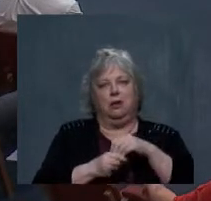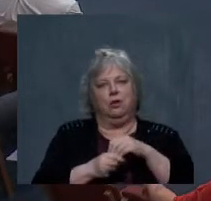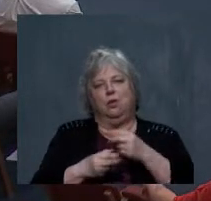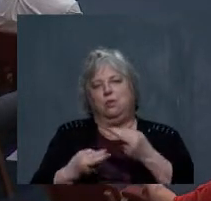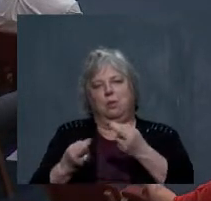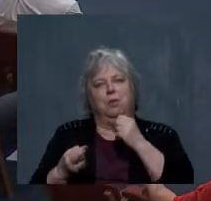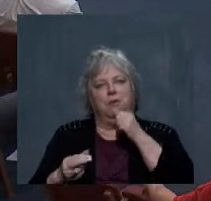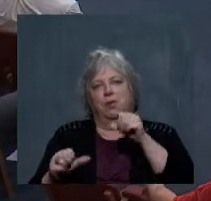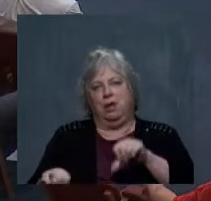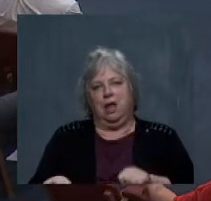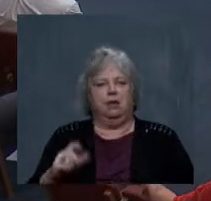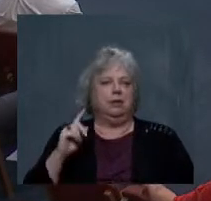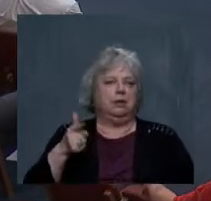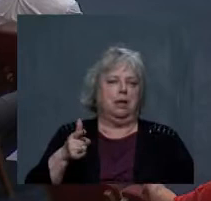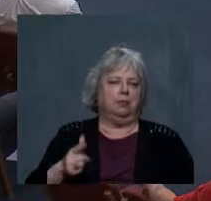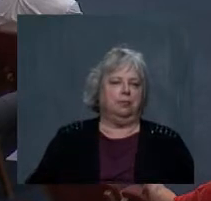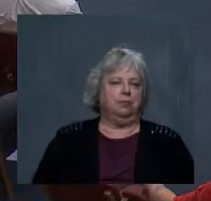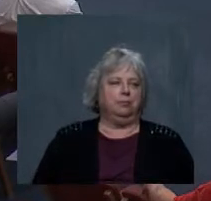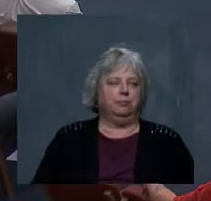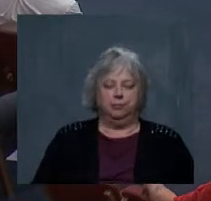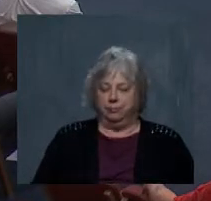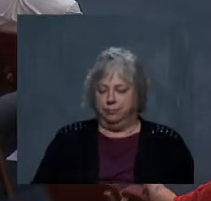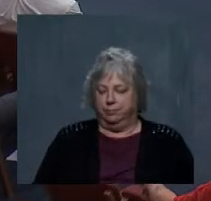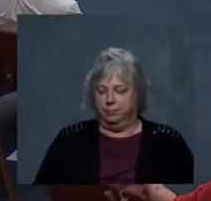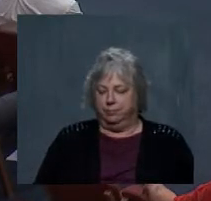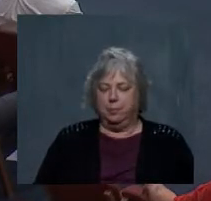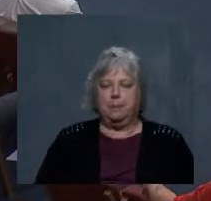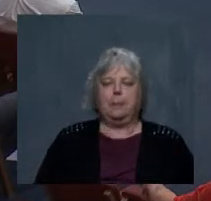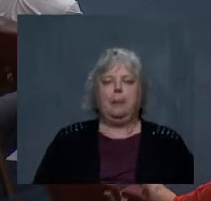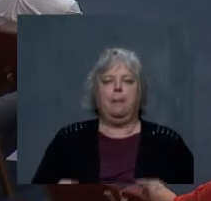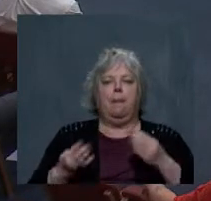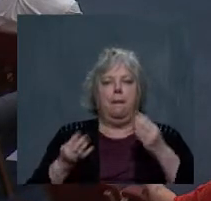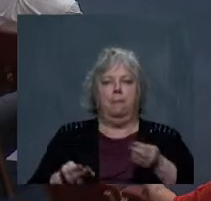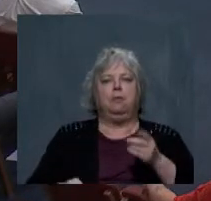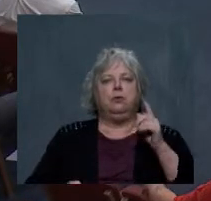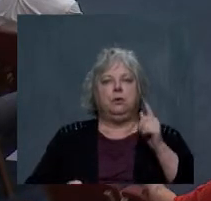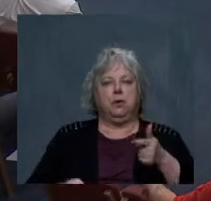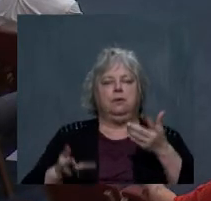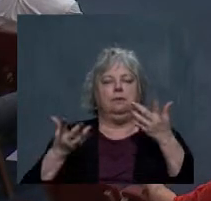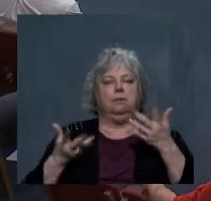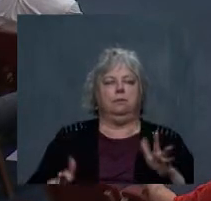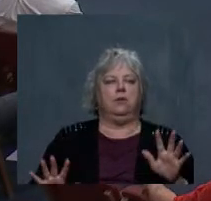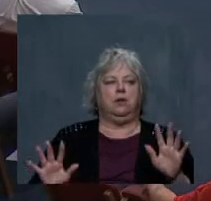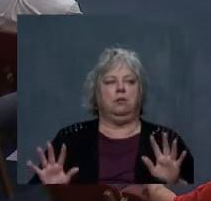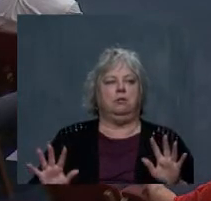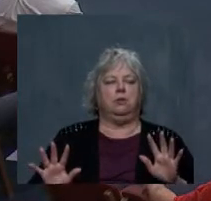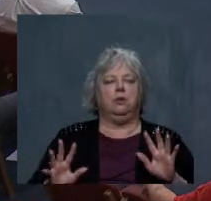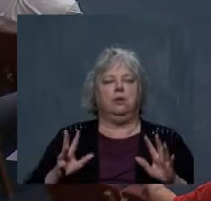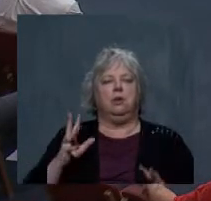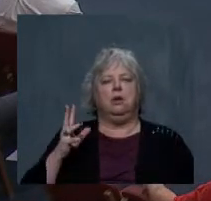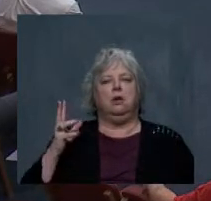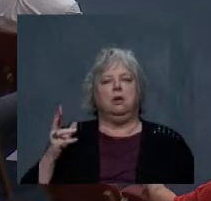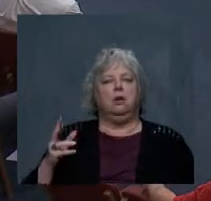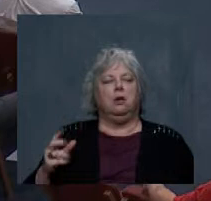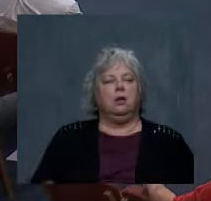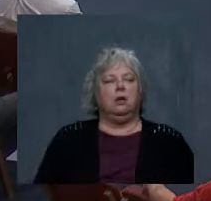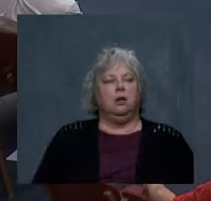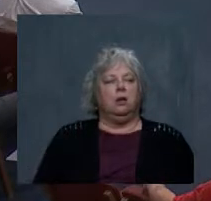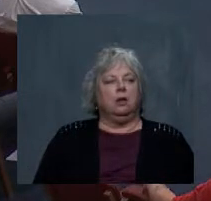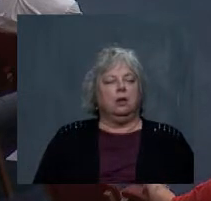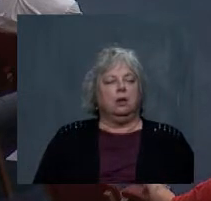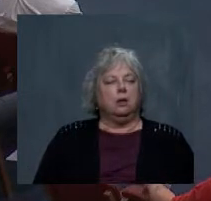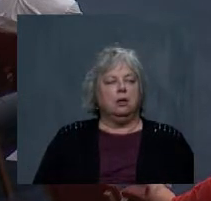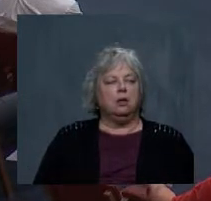Okay. We have a move, a motion made and been seconded to approve the application as filed with